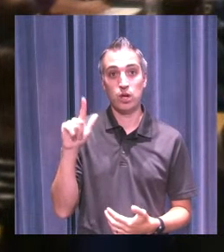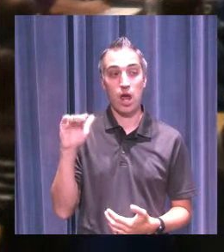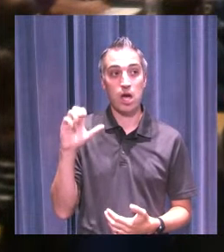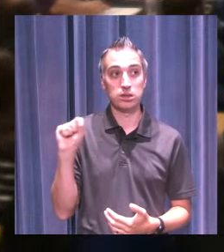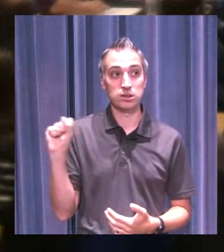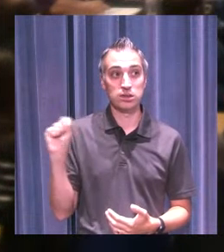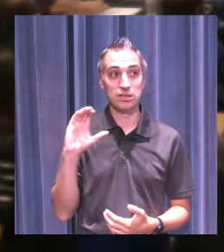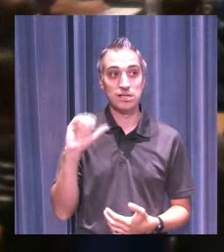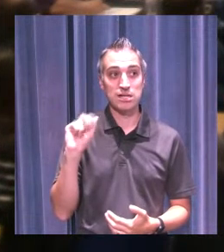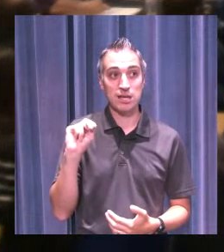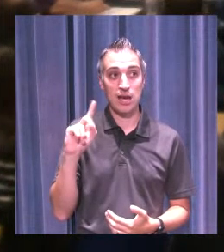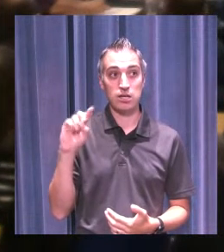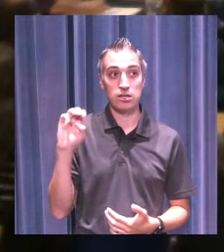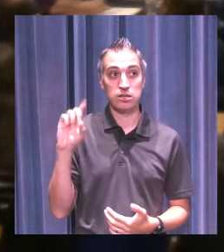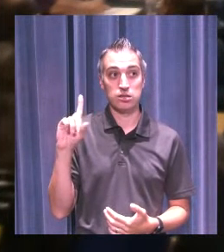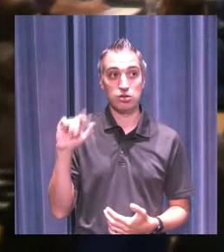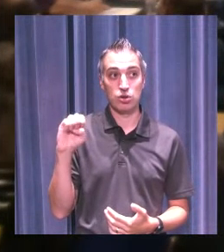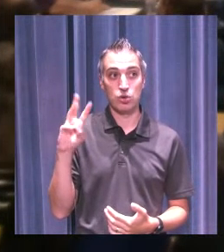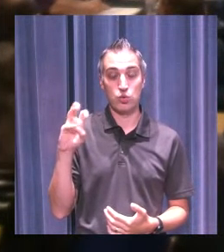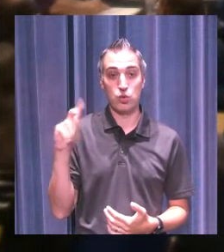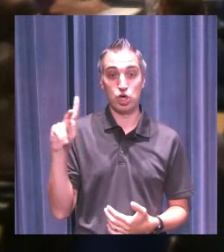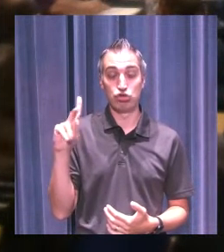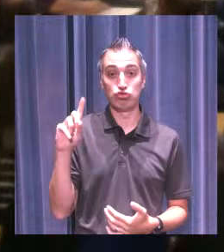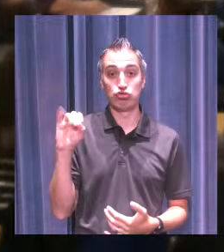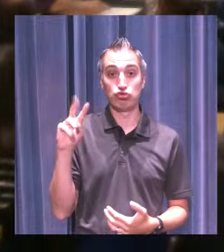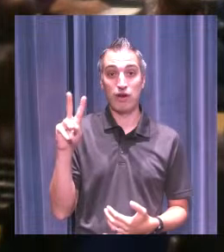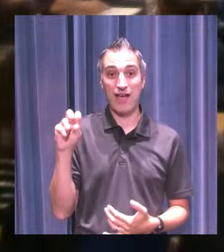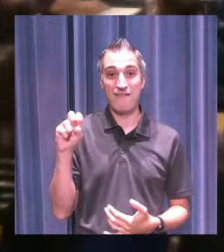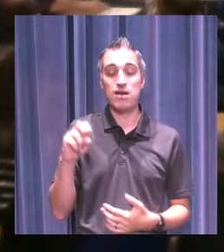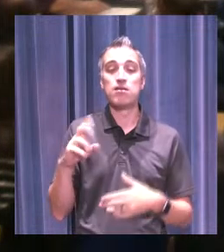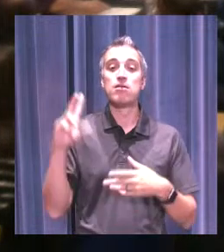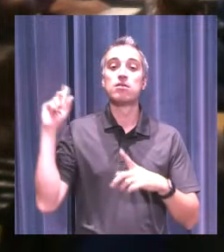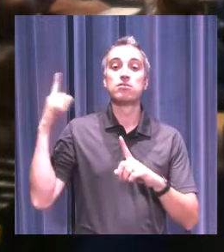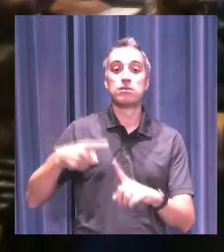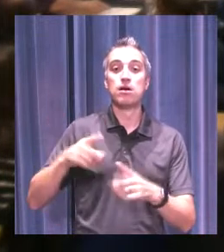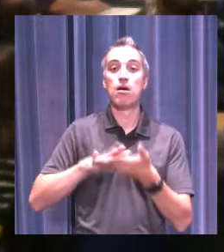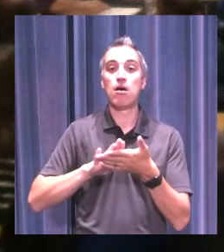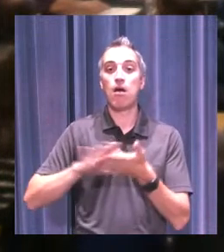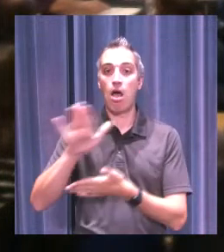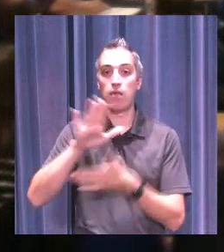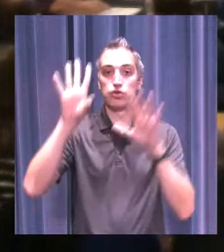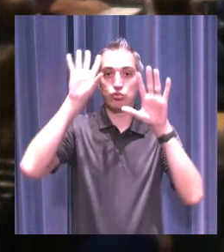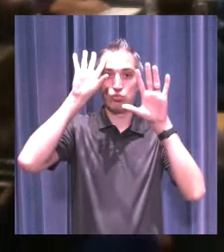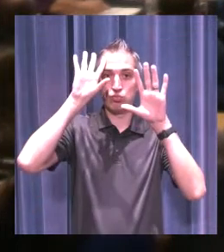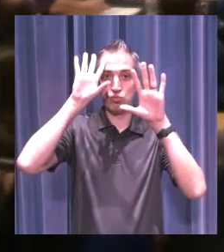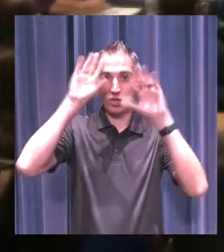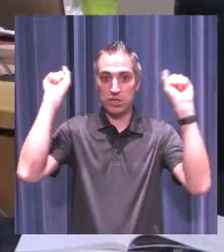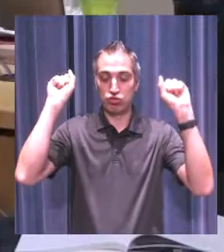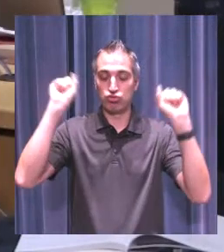Candlewood Drive, its topic, the college presidential search.